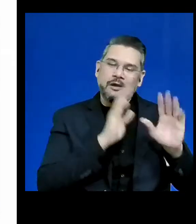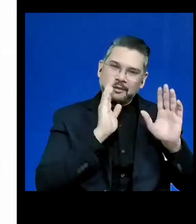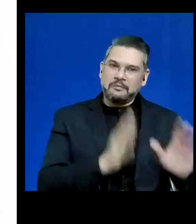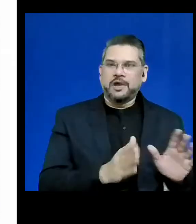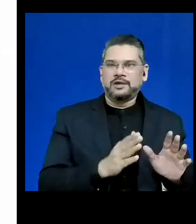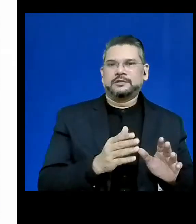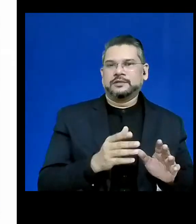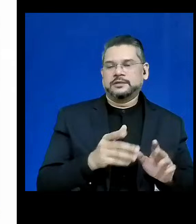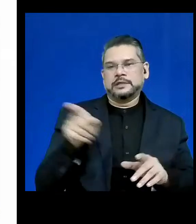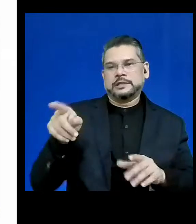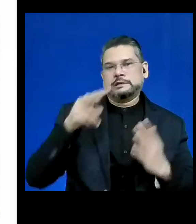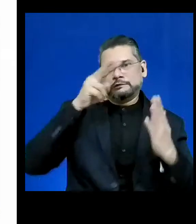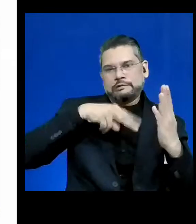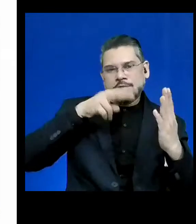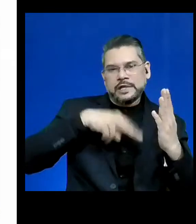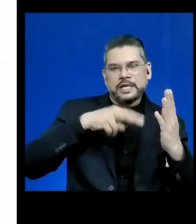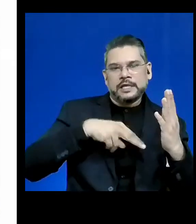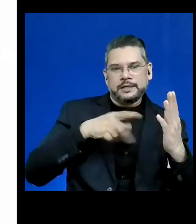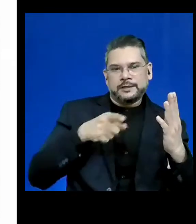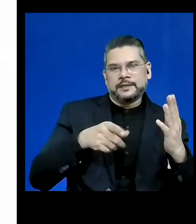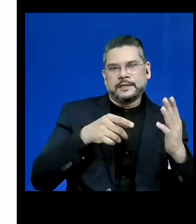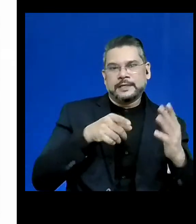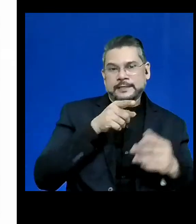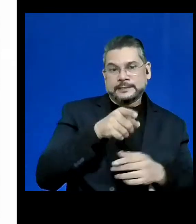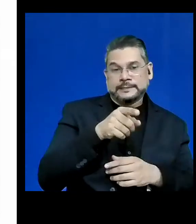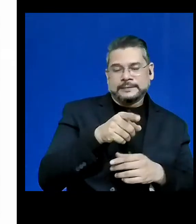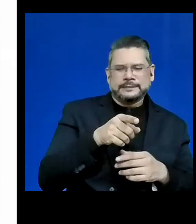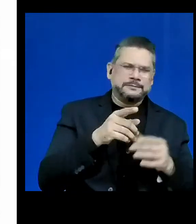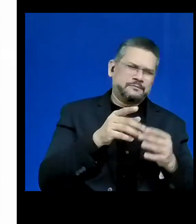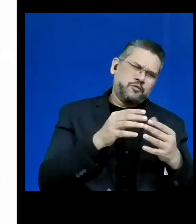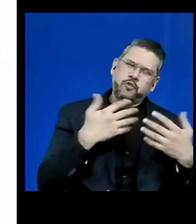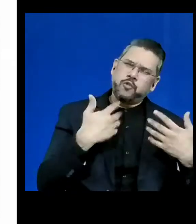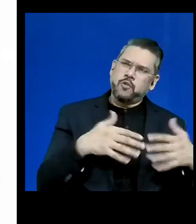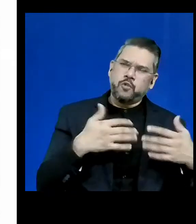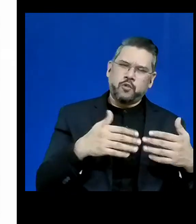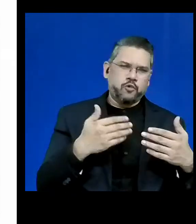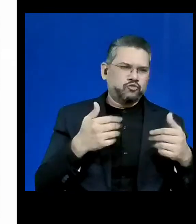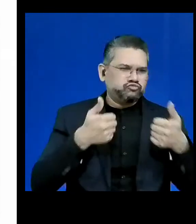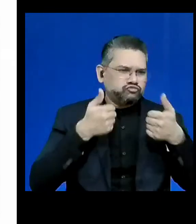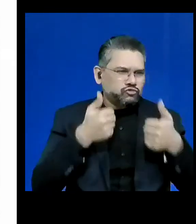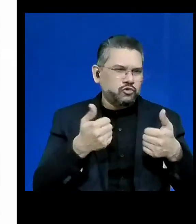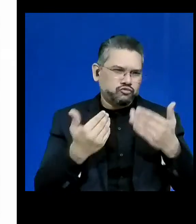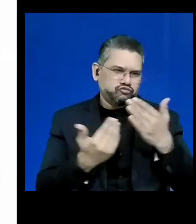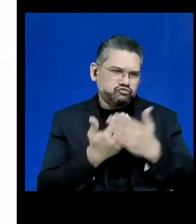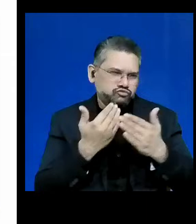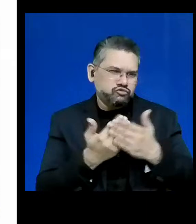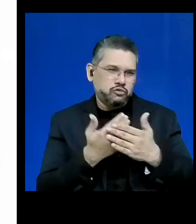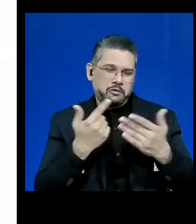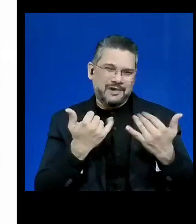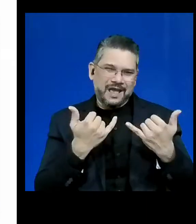read it. It's really there's a lot of innovative and cutting edge